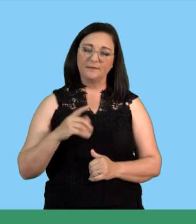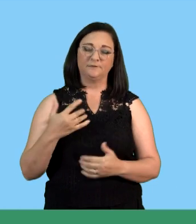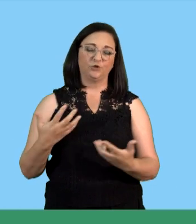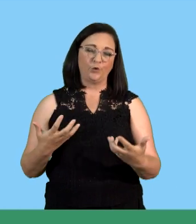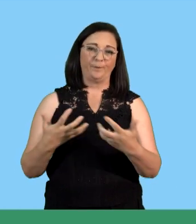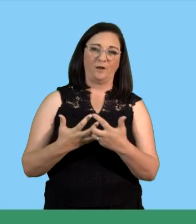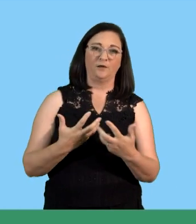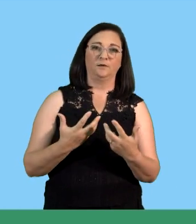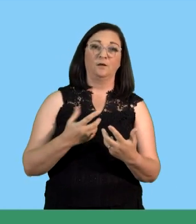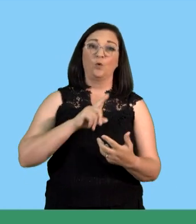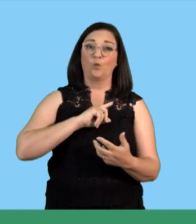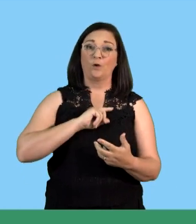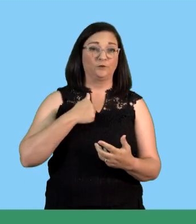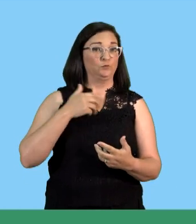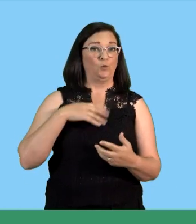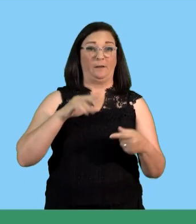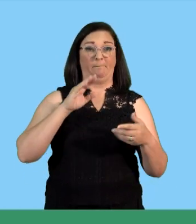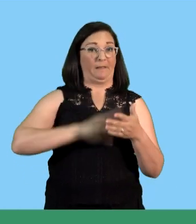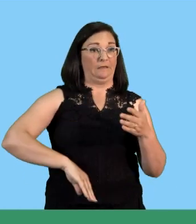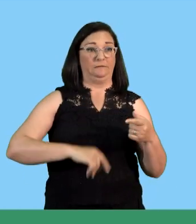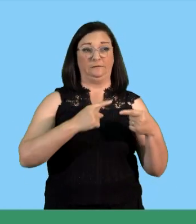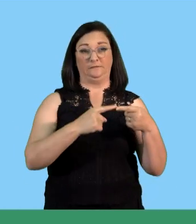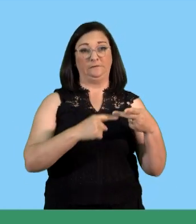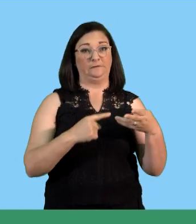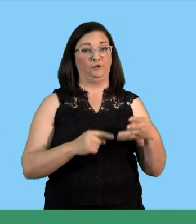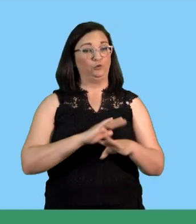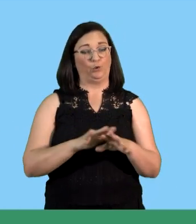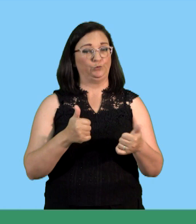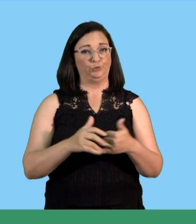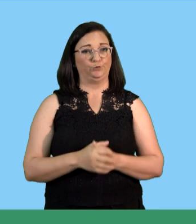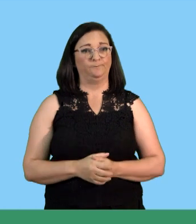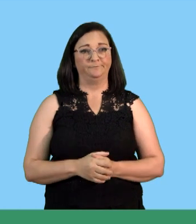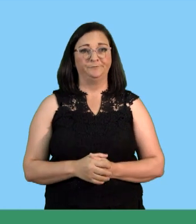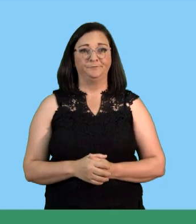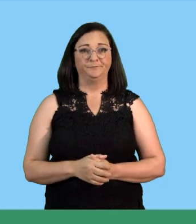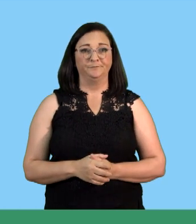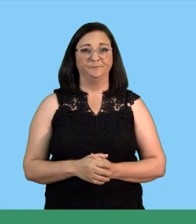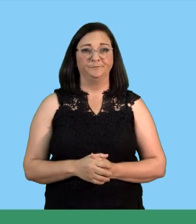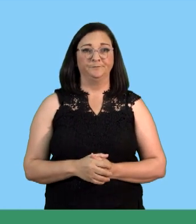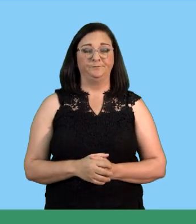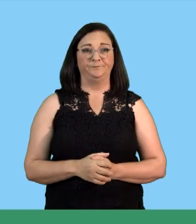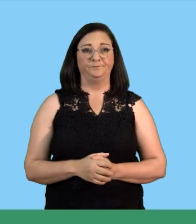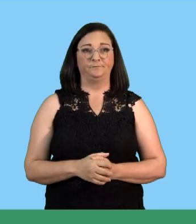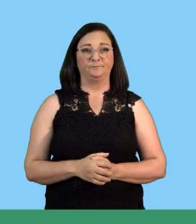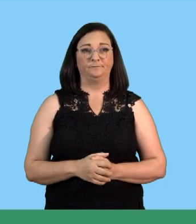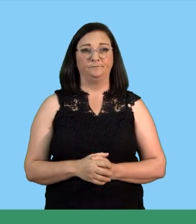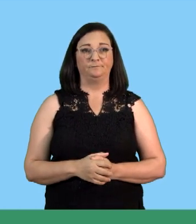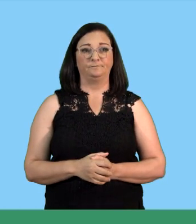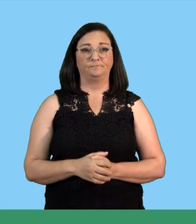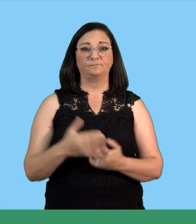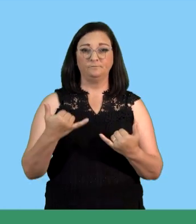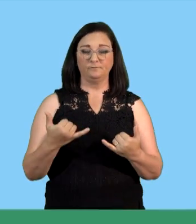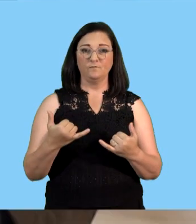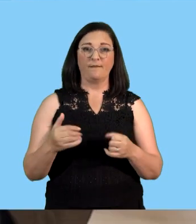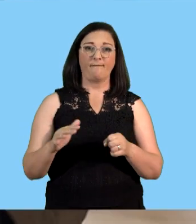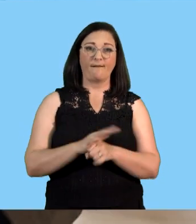to avoid these penalties, because it's not good at all. All right, so